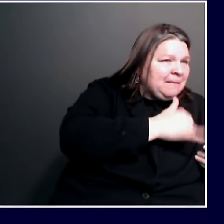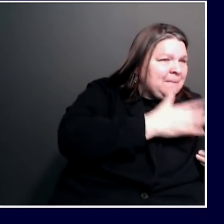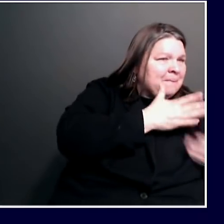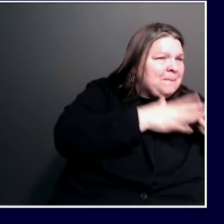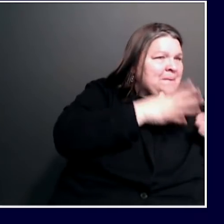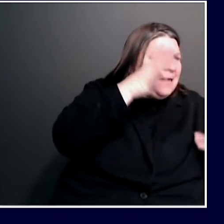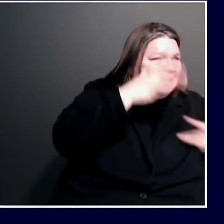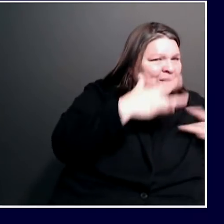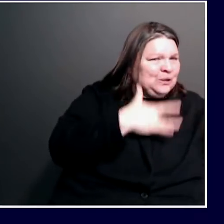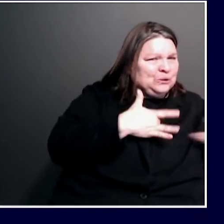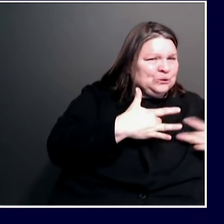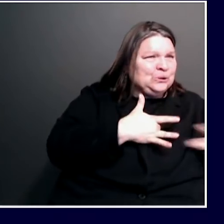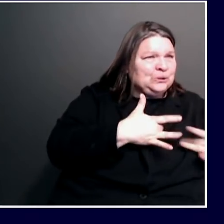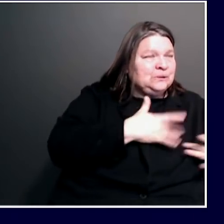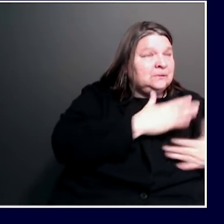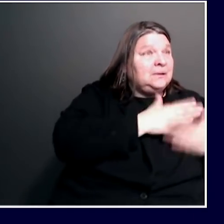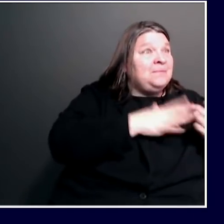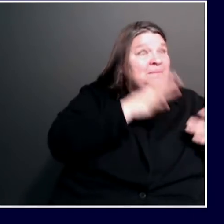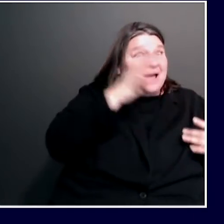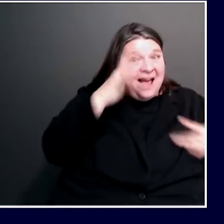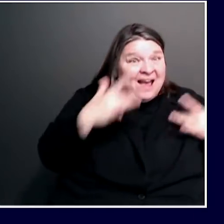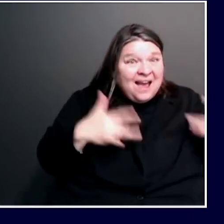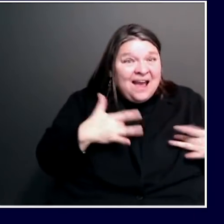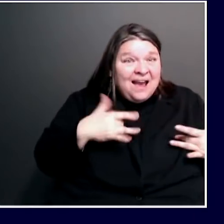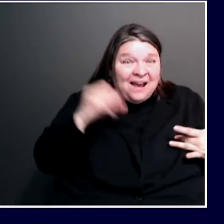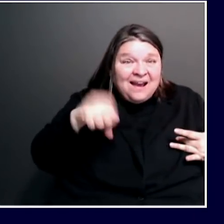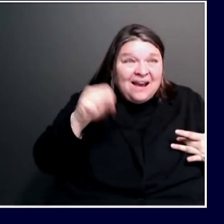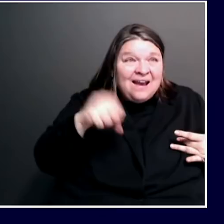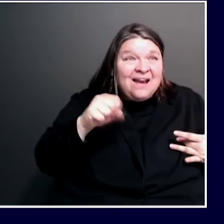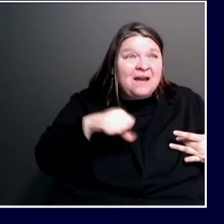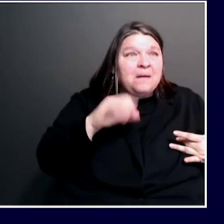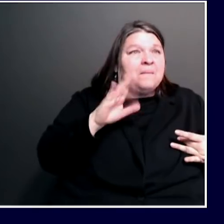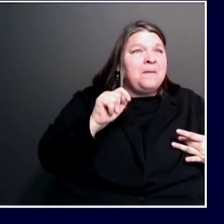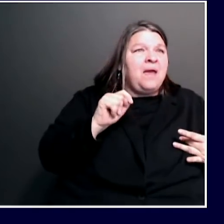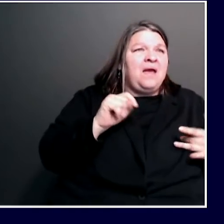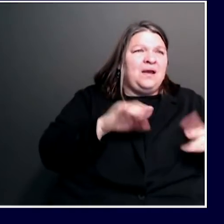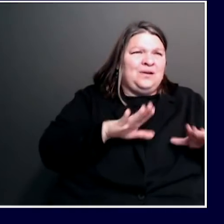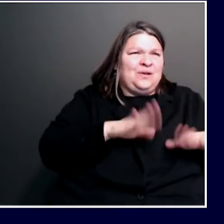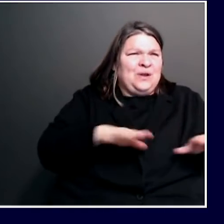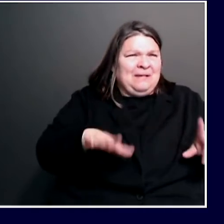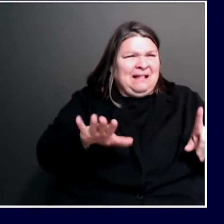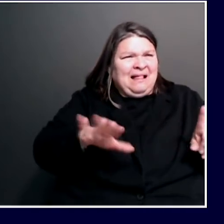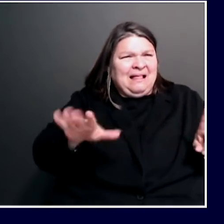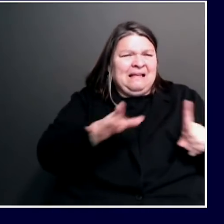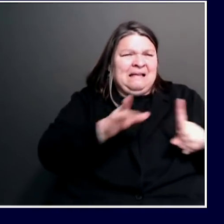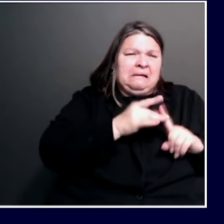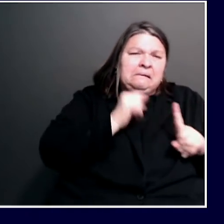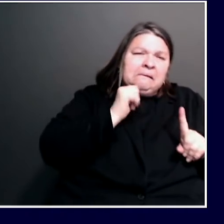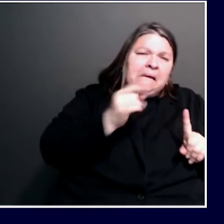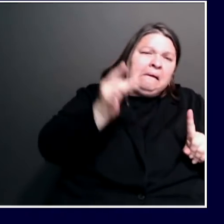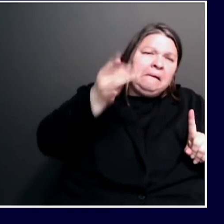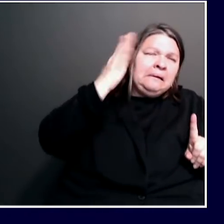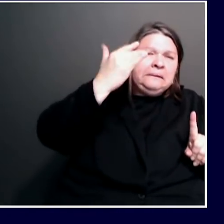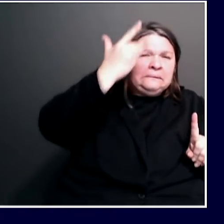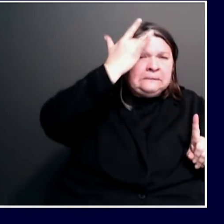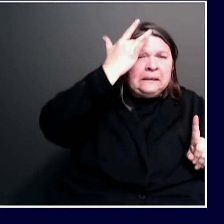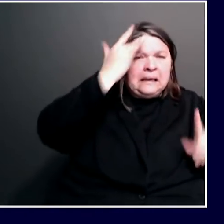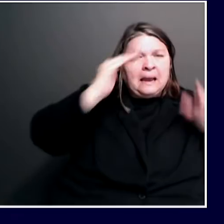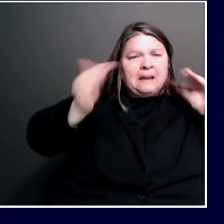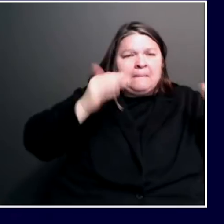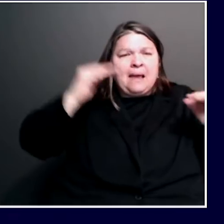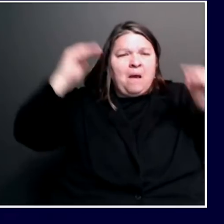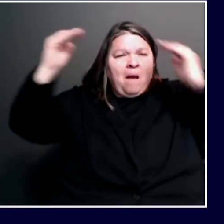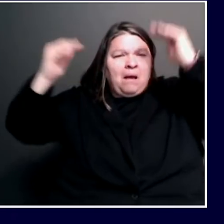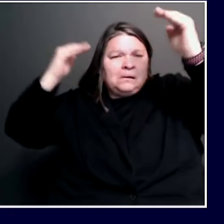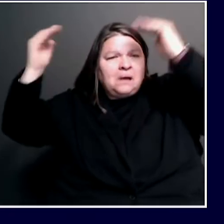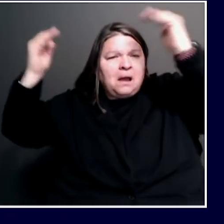Kids, even though they're getting COVID, are not as severe as adults. And there's so many people in Maine vaccinated that all the people around my kid are protected. Why